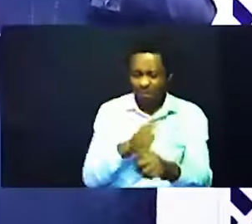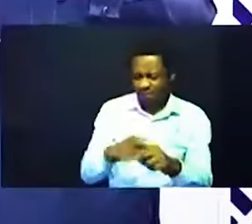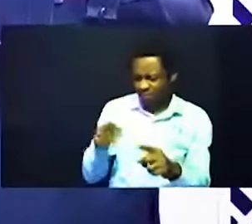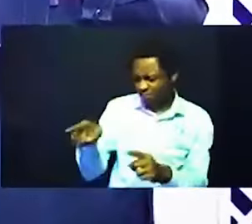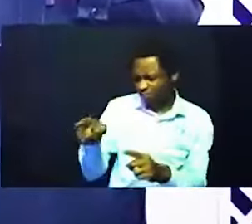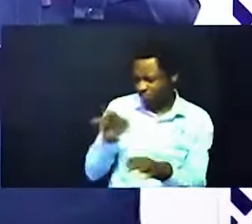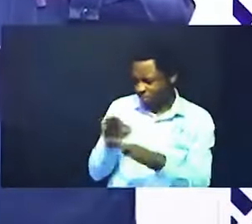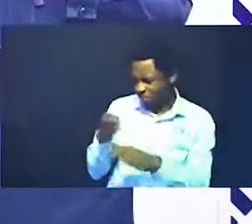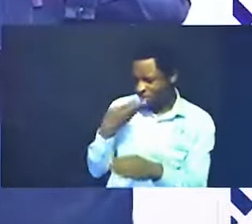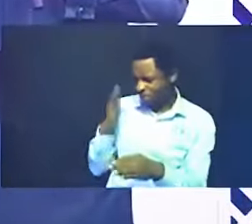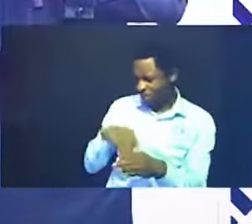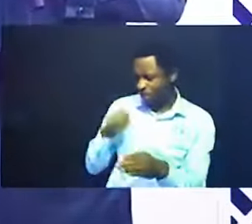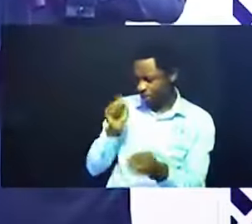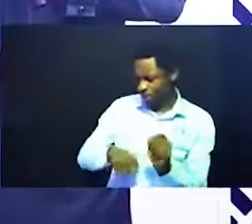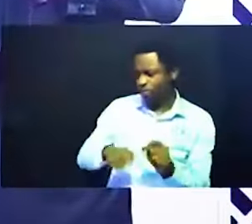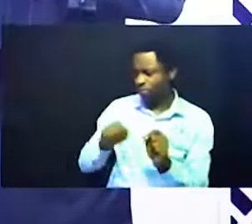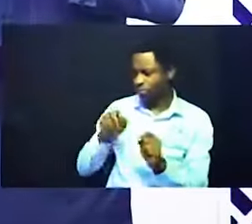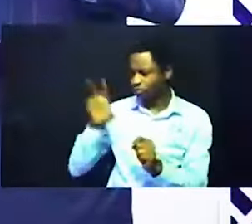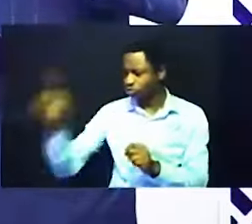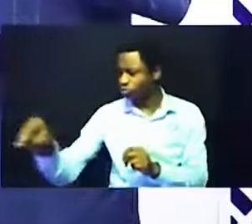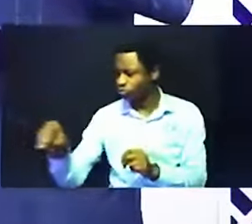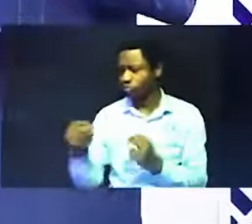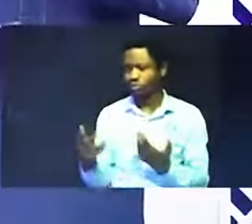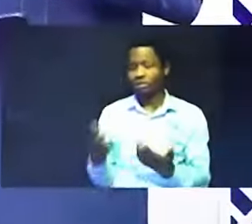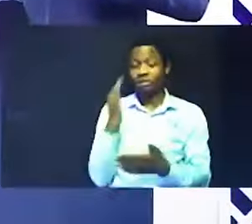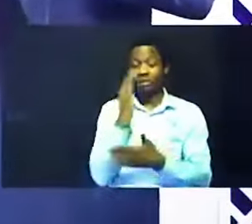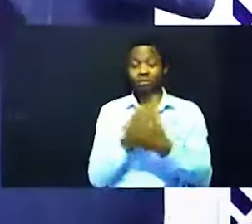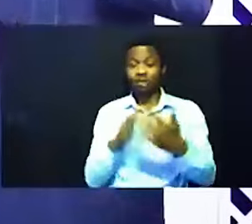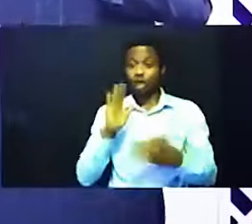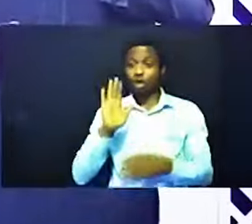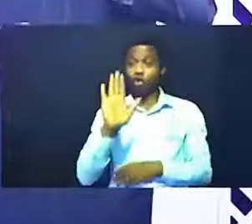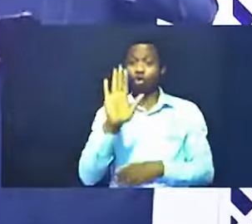to sometimes you have to say no to your